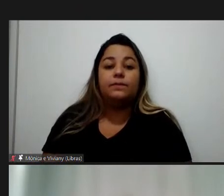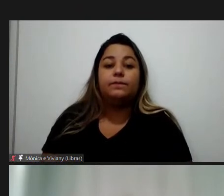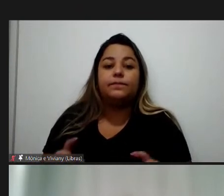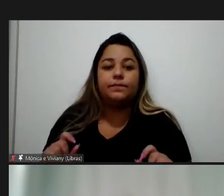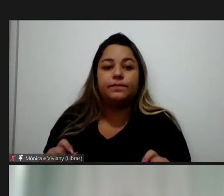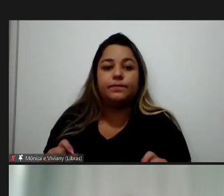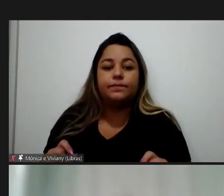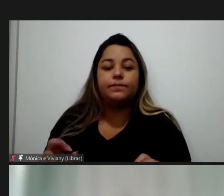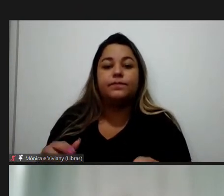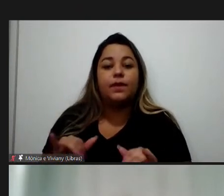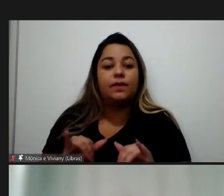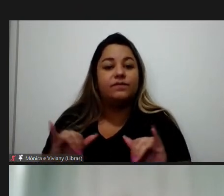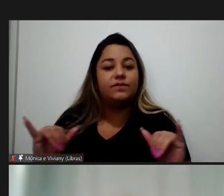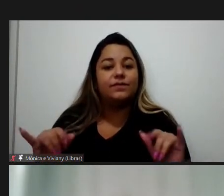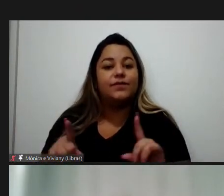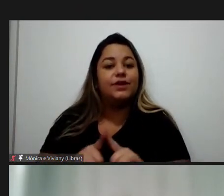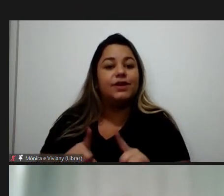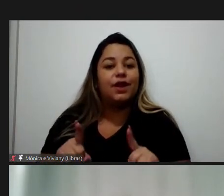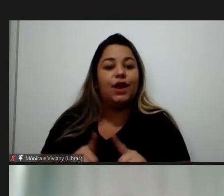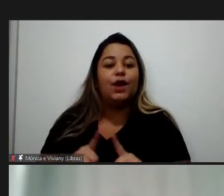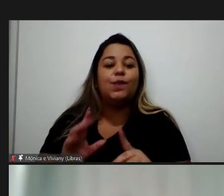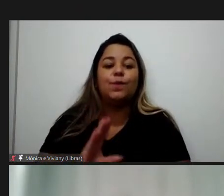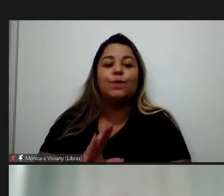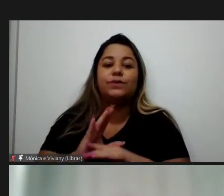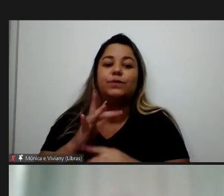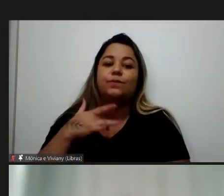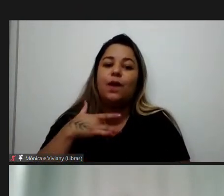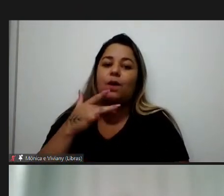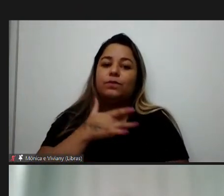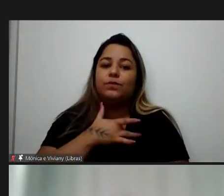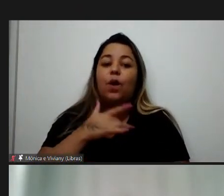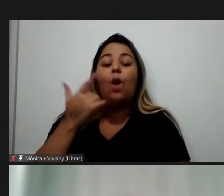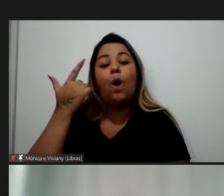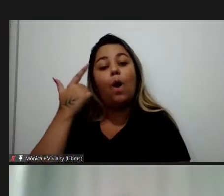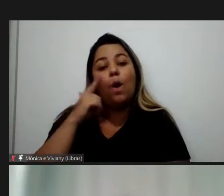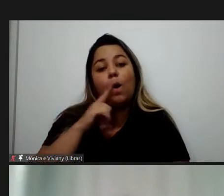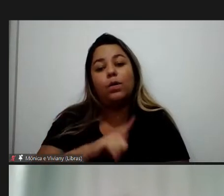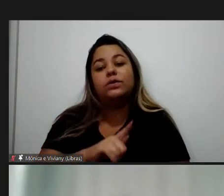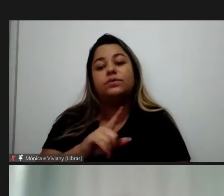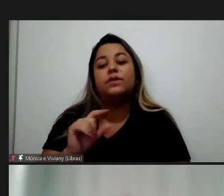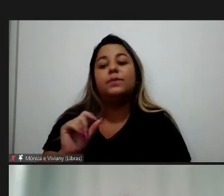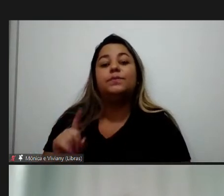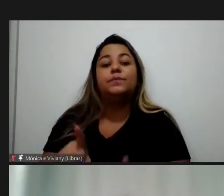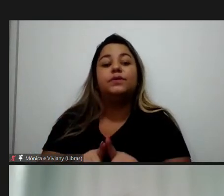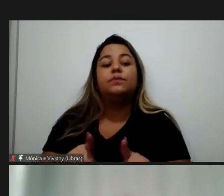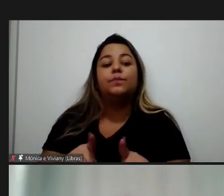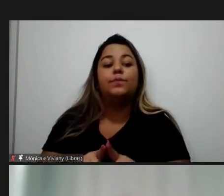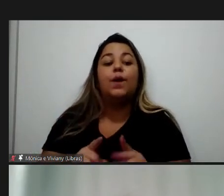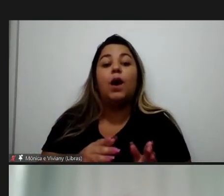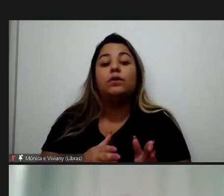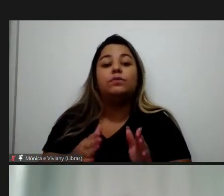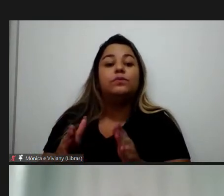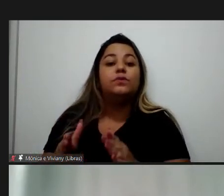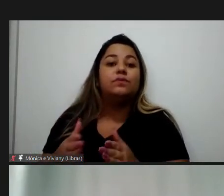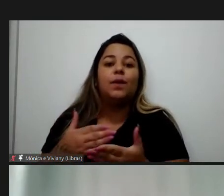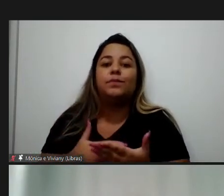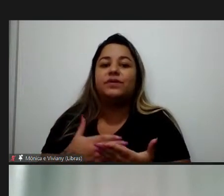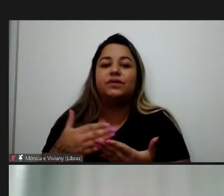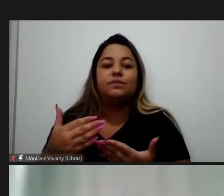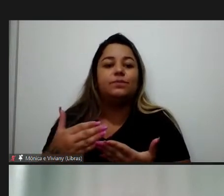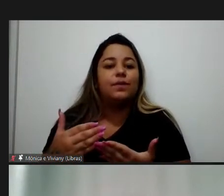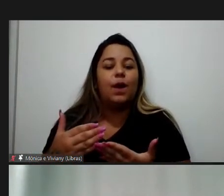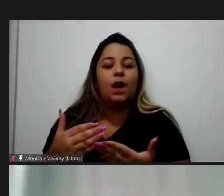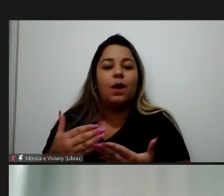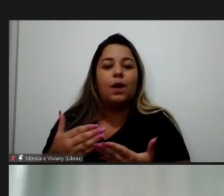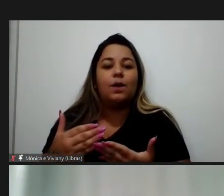mobilize themselves, looking for their councils, health councils. And another issue is that we're in the procedure, we're